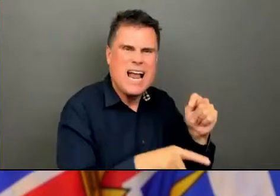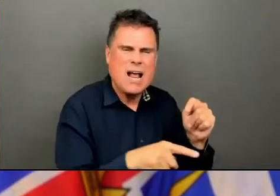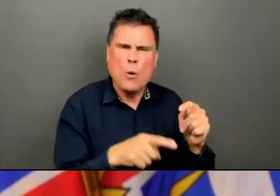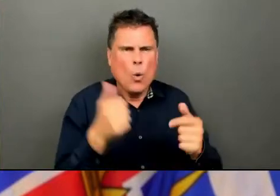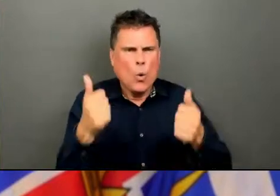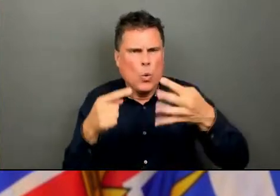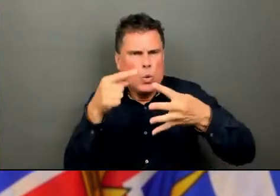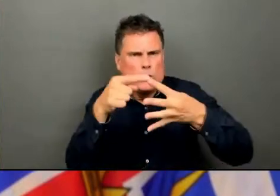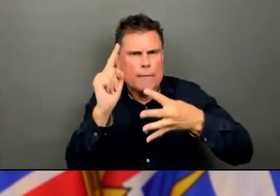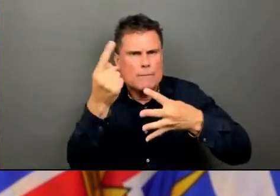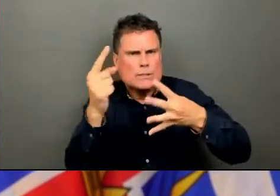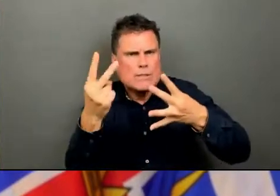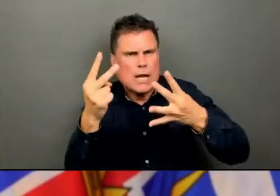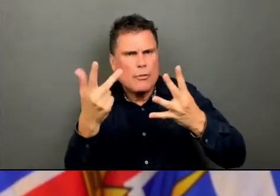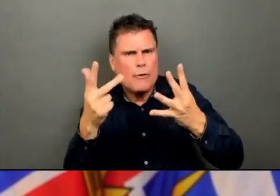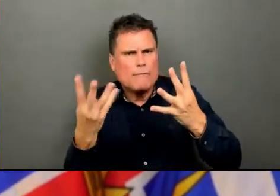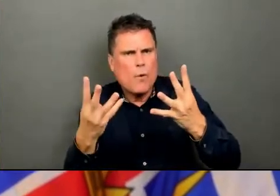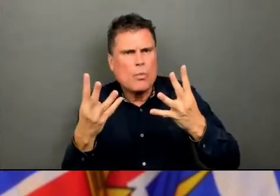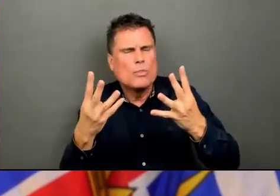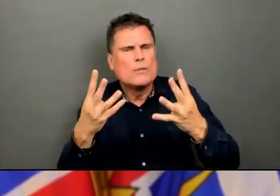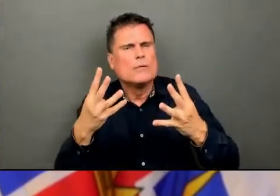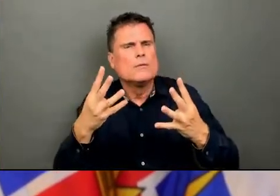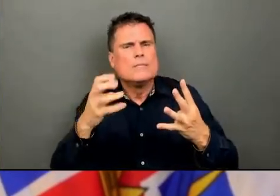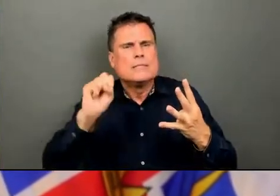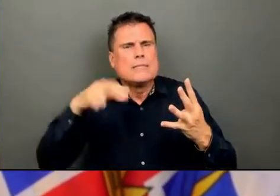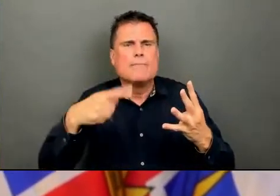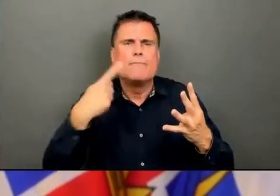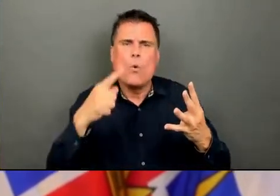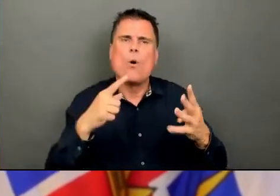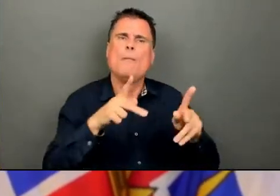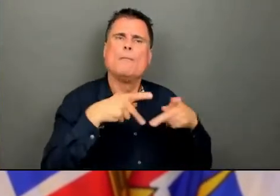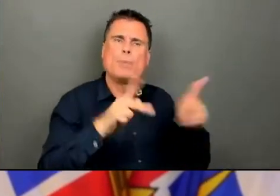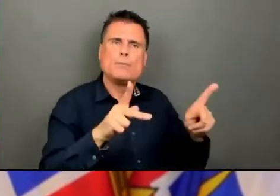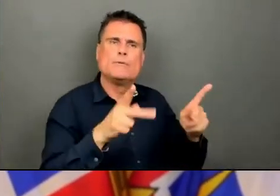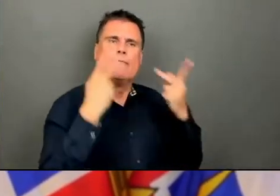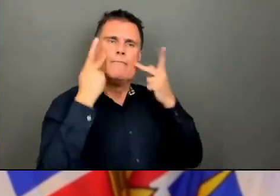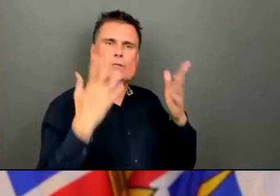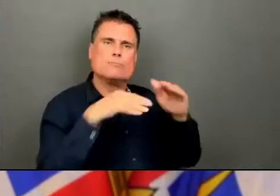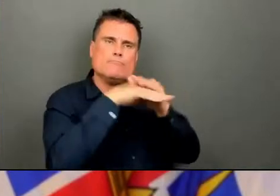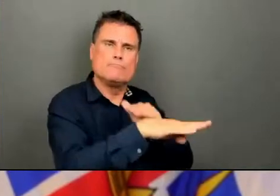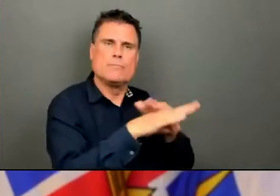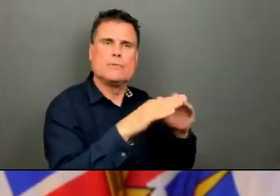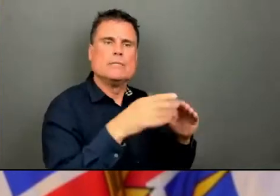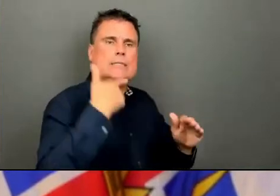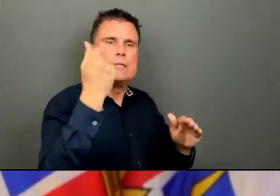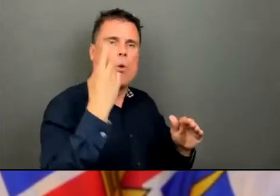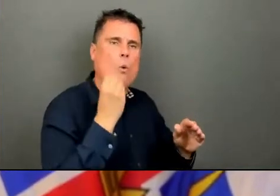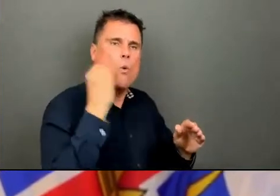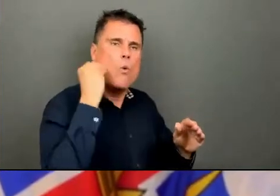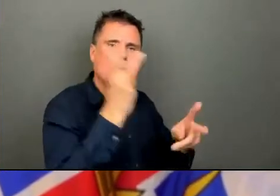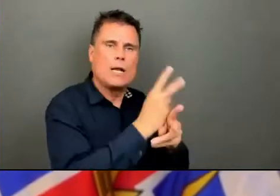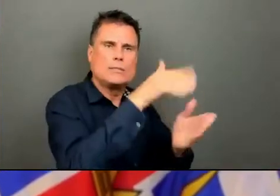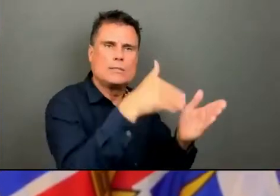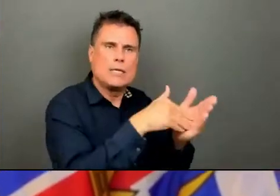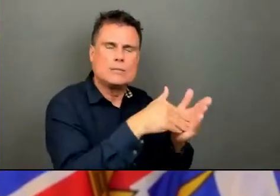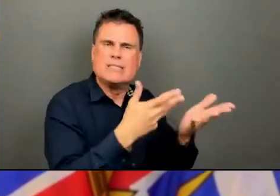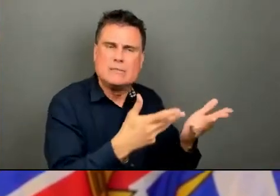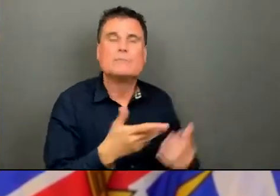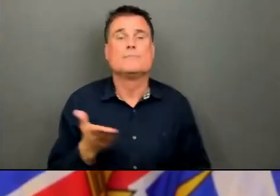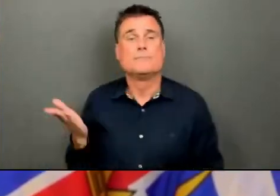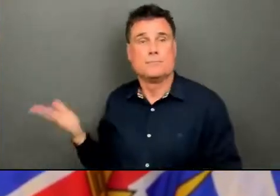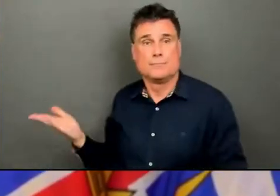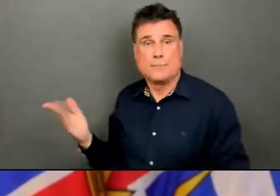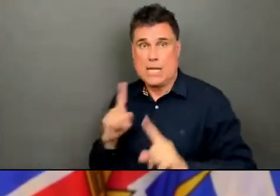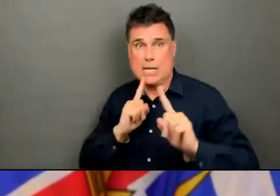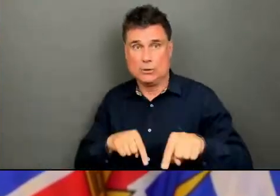accessible? Yeah, so part, as we've talked about a few times, we are on a different trajectory